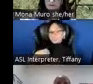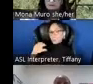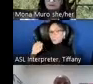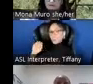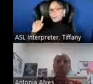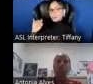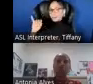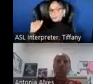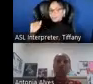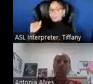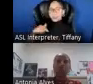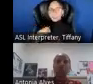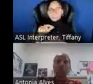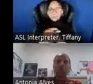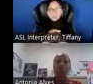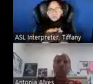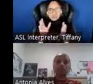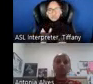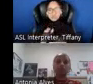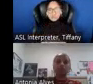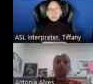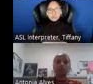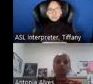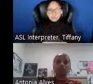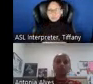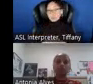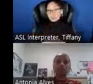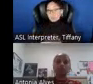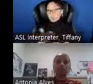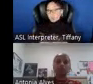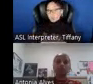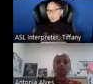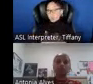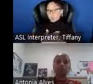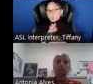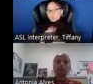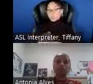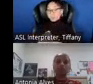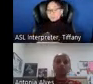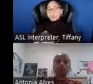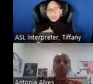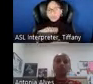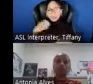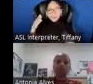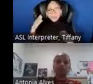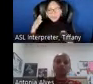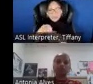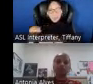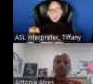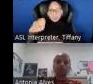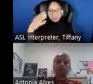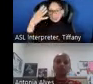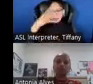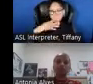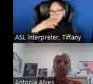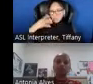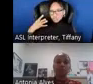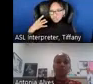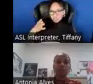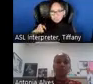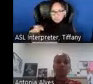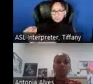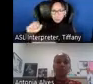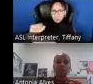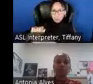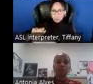attorney, fairly new to practicing, and I do a lot of immigration work right now. And so one way that I've really had to